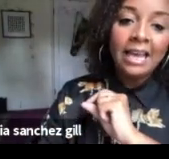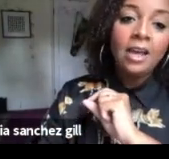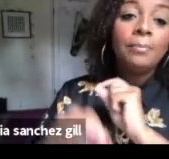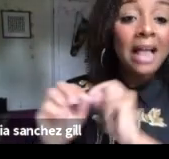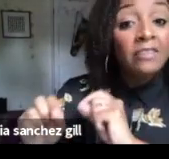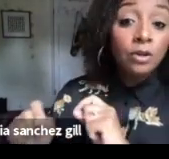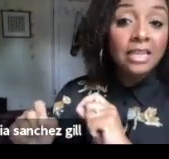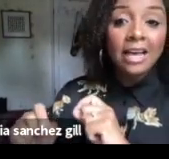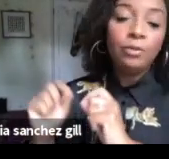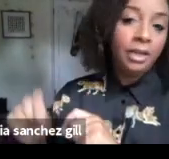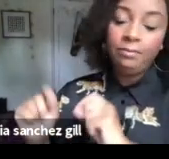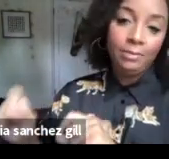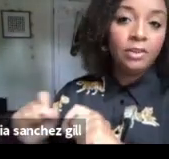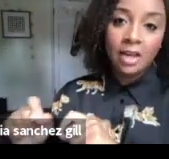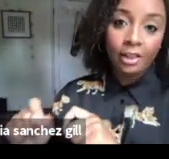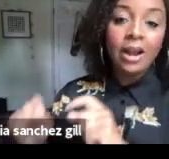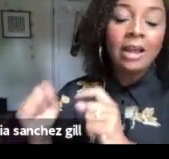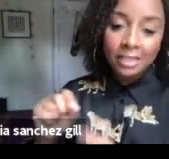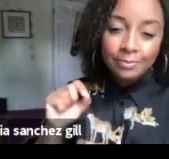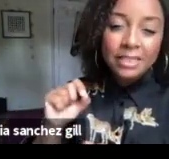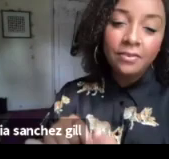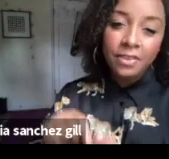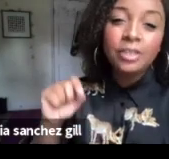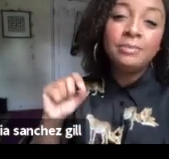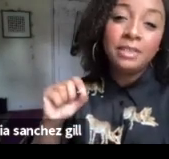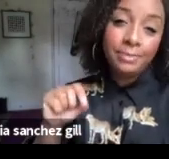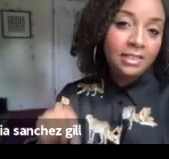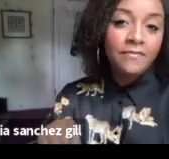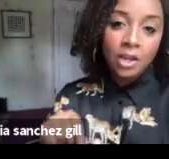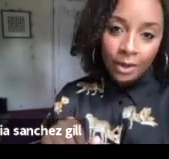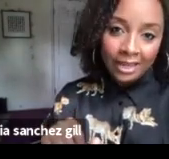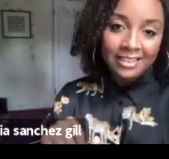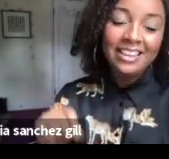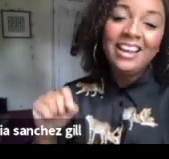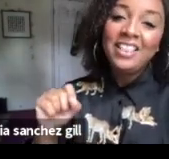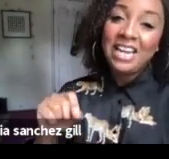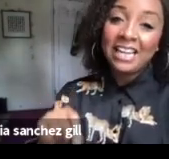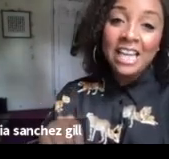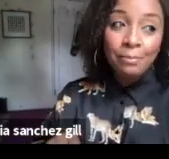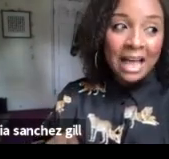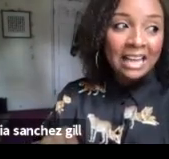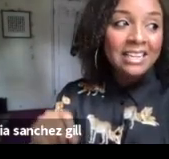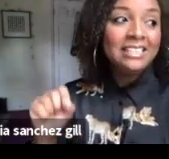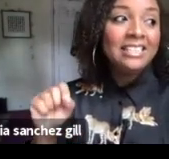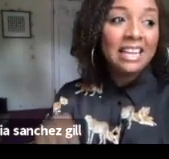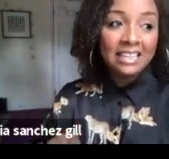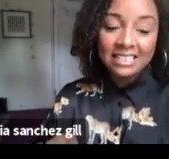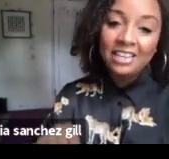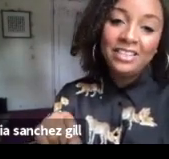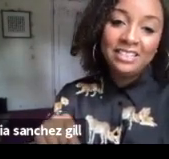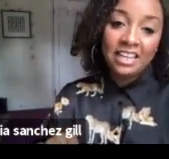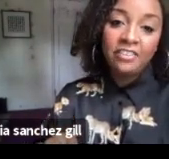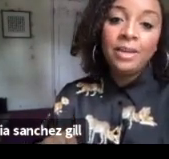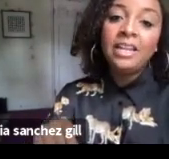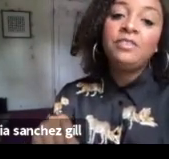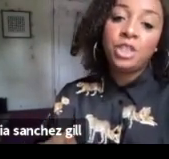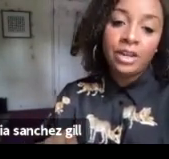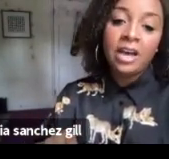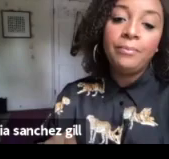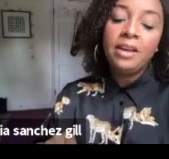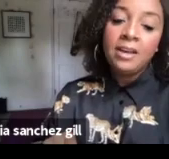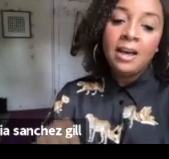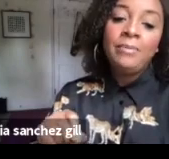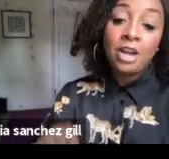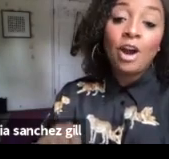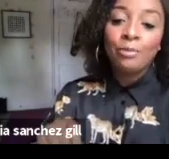say Black folks, I don't mean people of color. I mean specific, there are some specific ways that anti-Blackness and a legacy of enslavement have shown